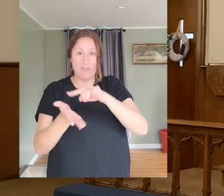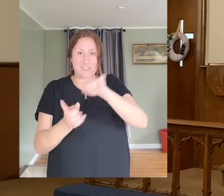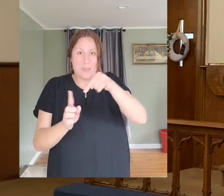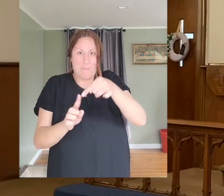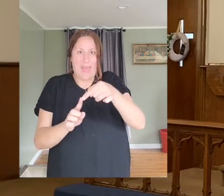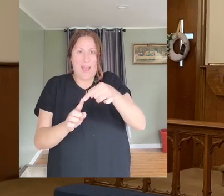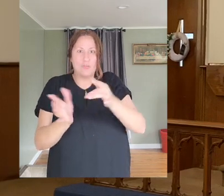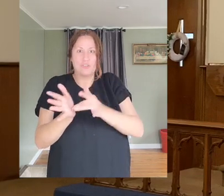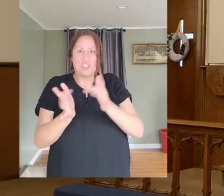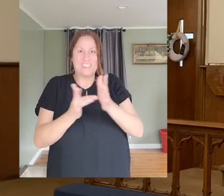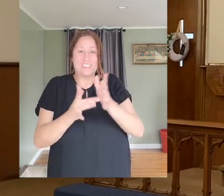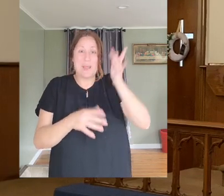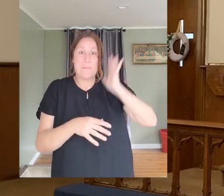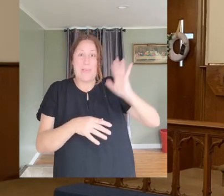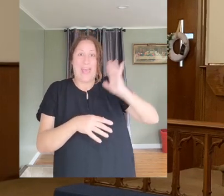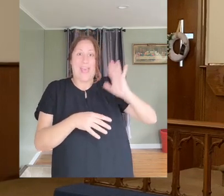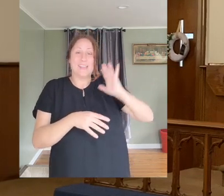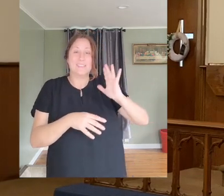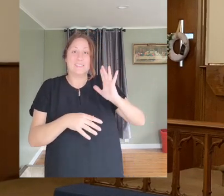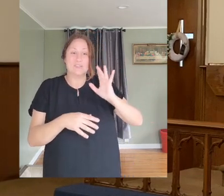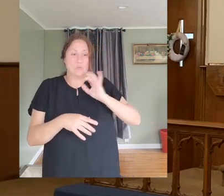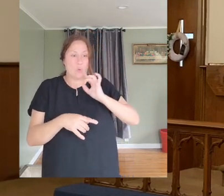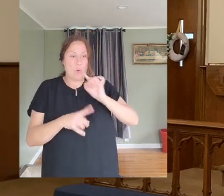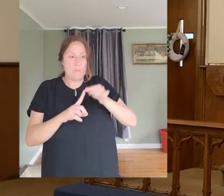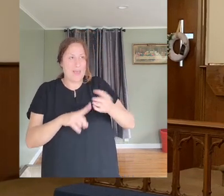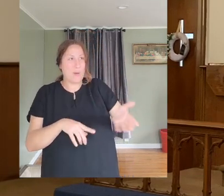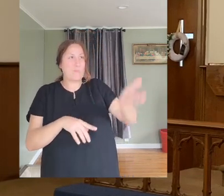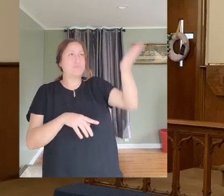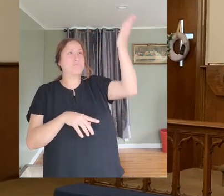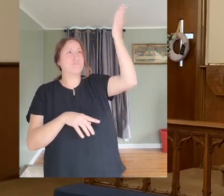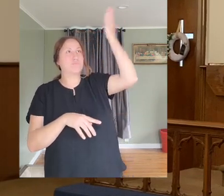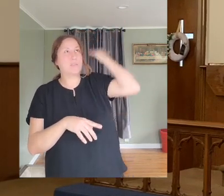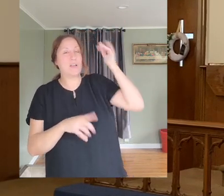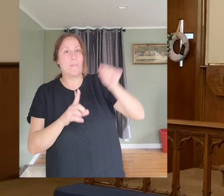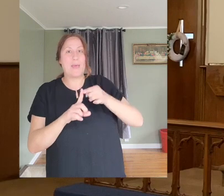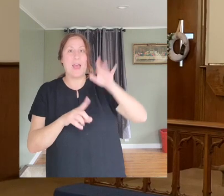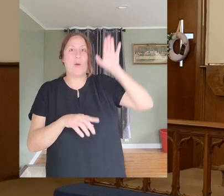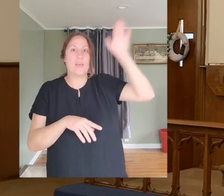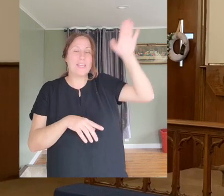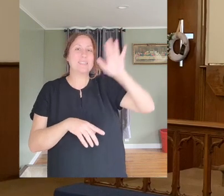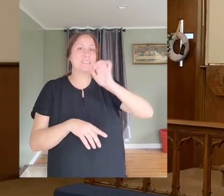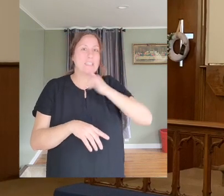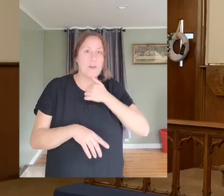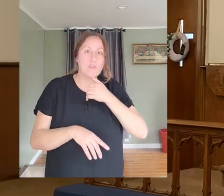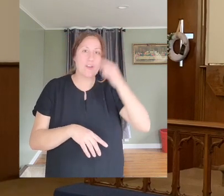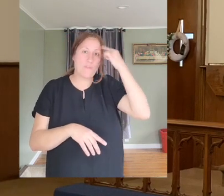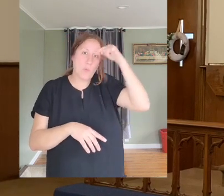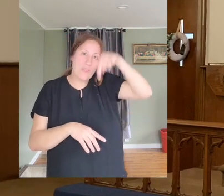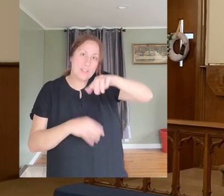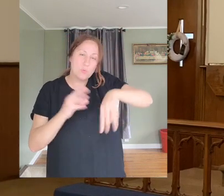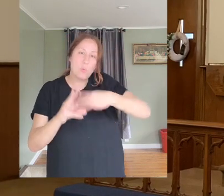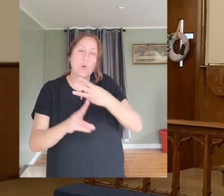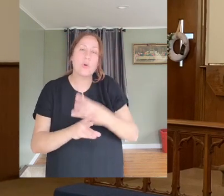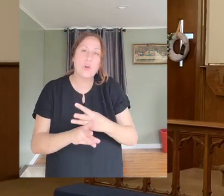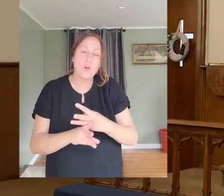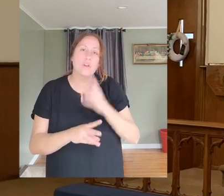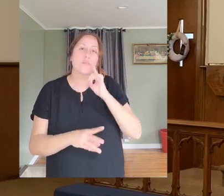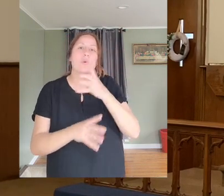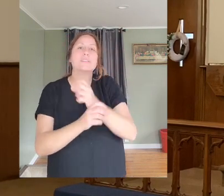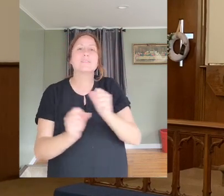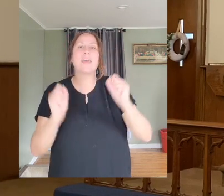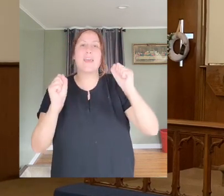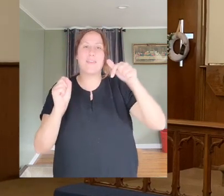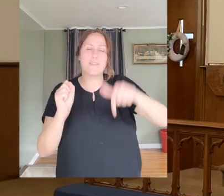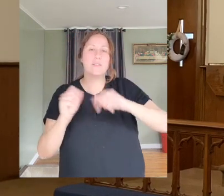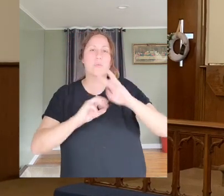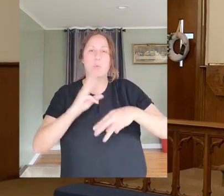Jesus, about his suffering for our world, his rising for this global pain, his power to save.